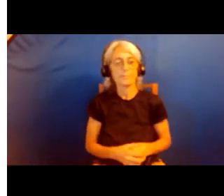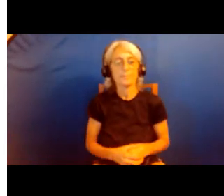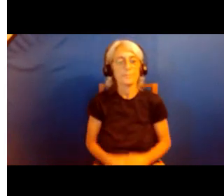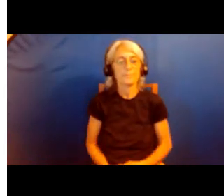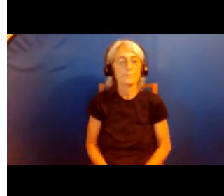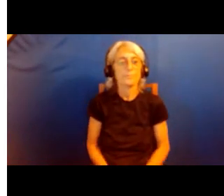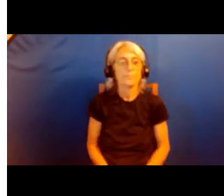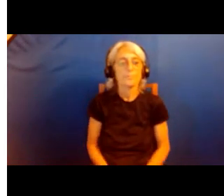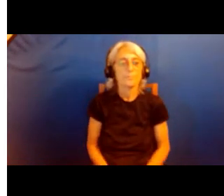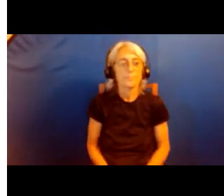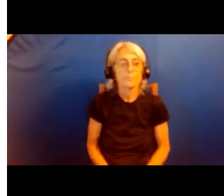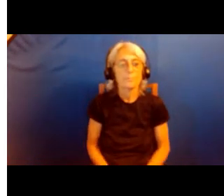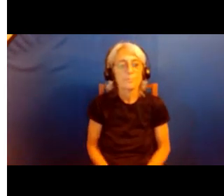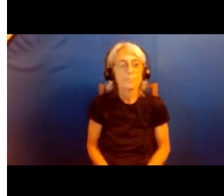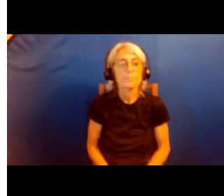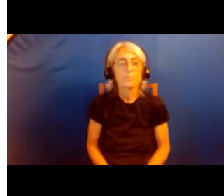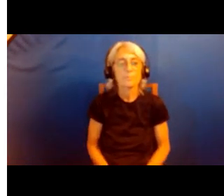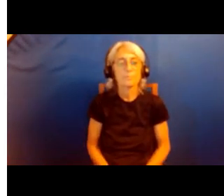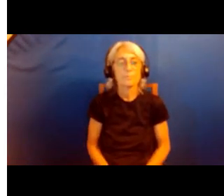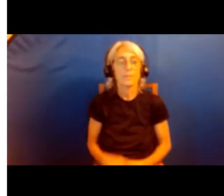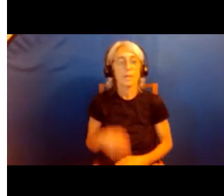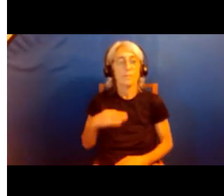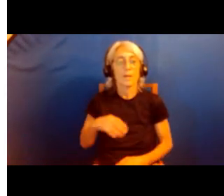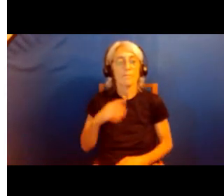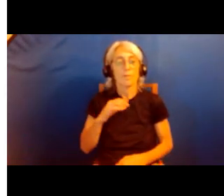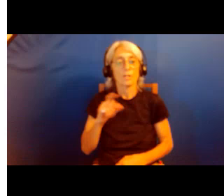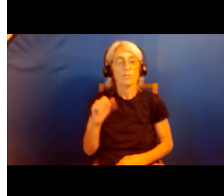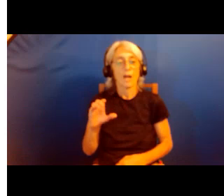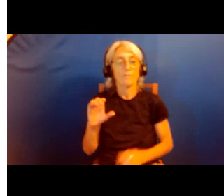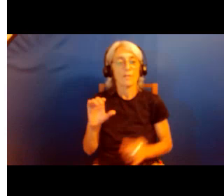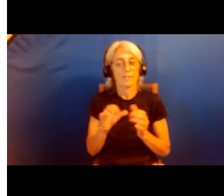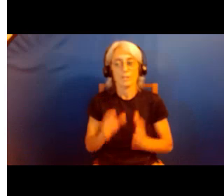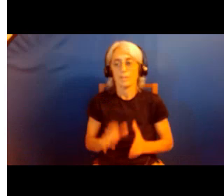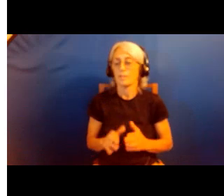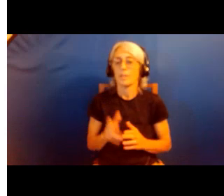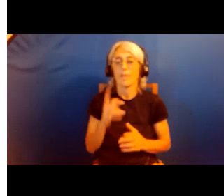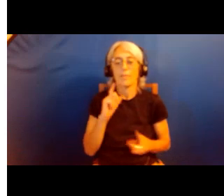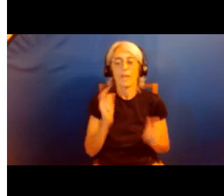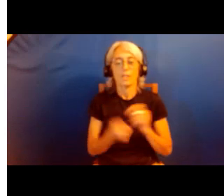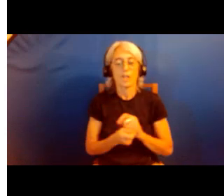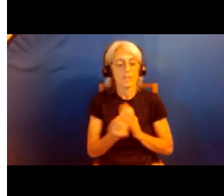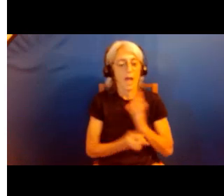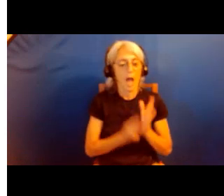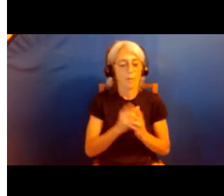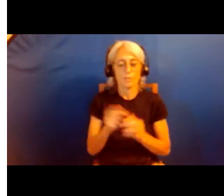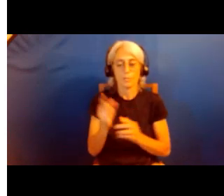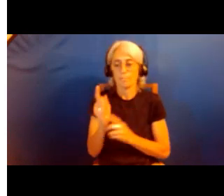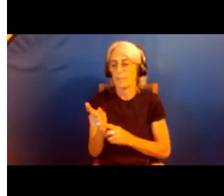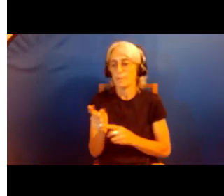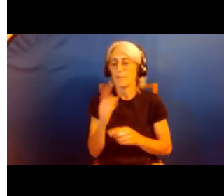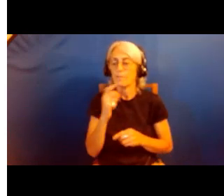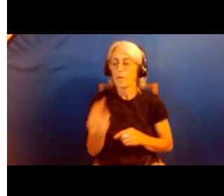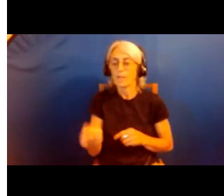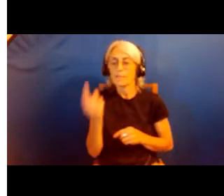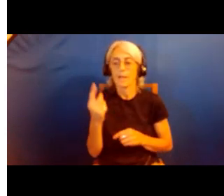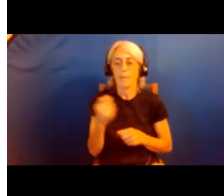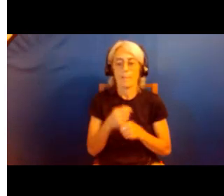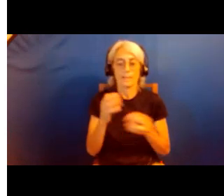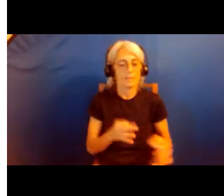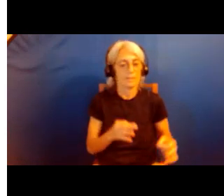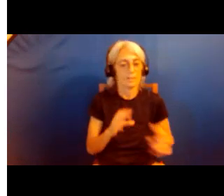will benefit our traffic engineers by turning hours into minutes for insights and decision-making when it comes